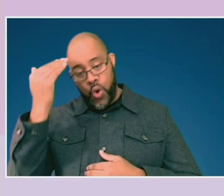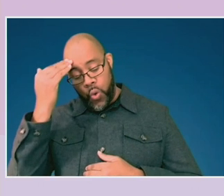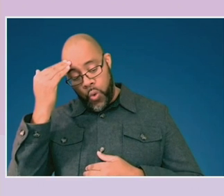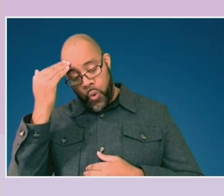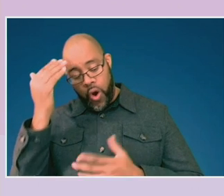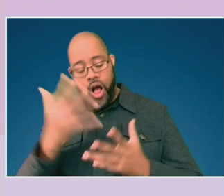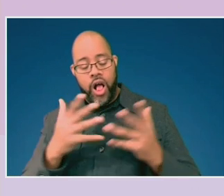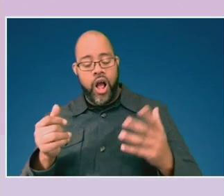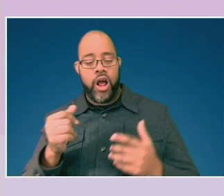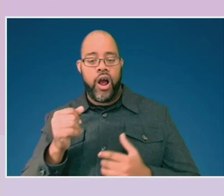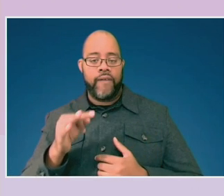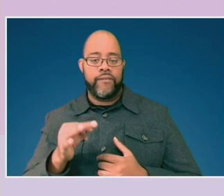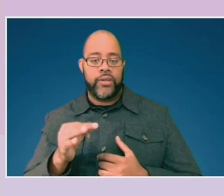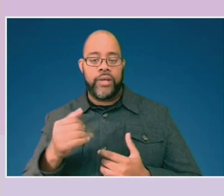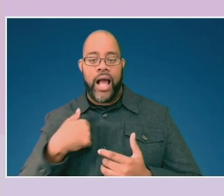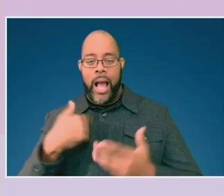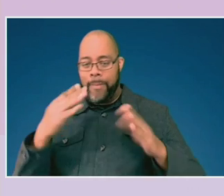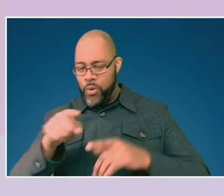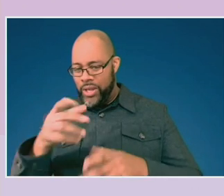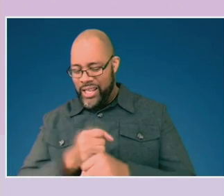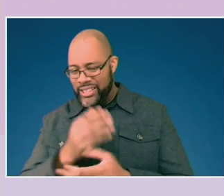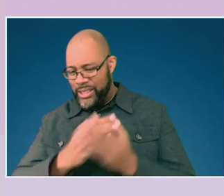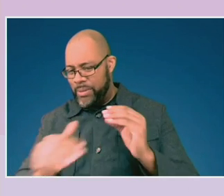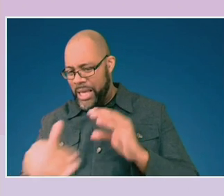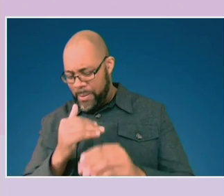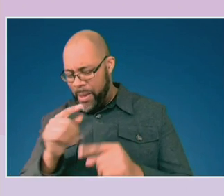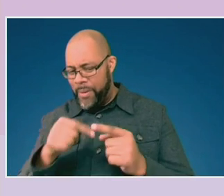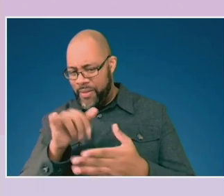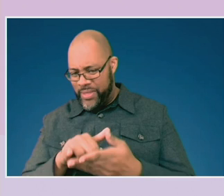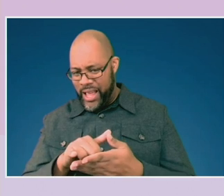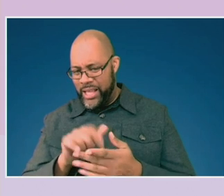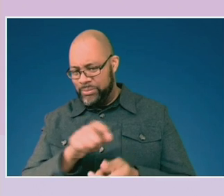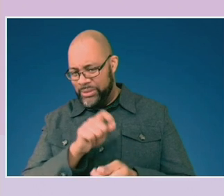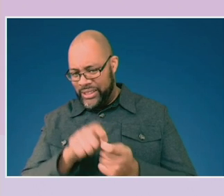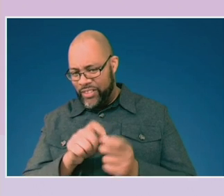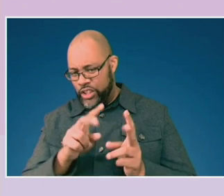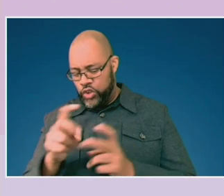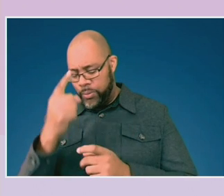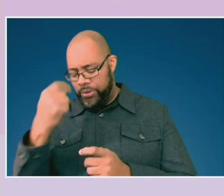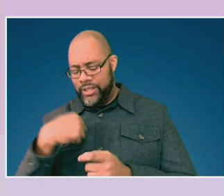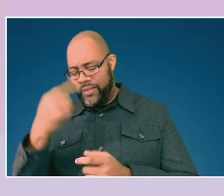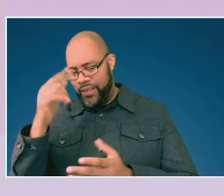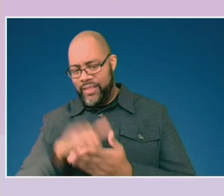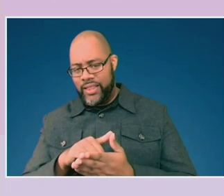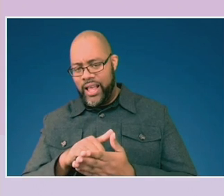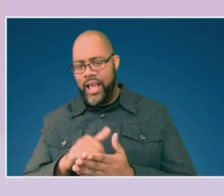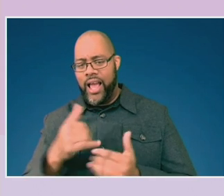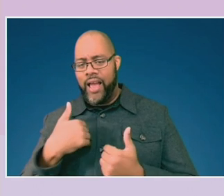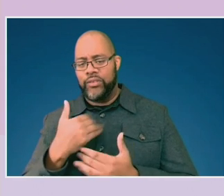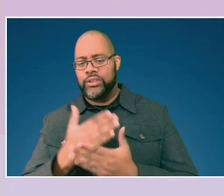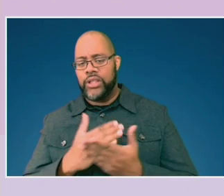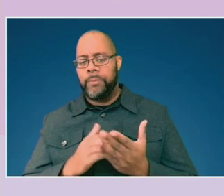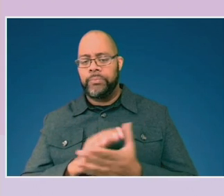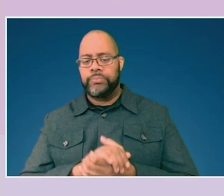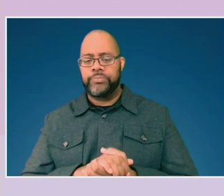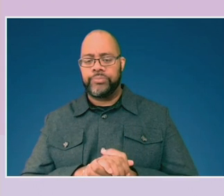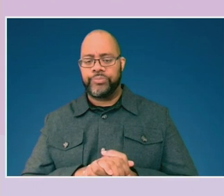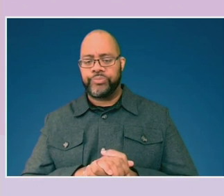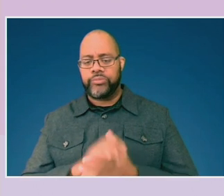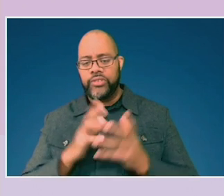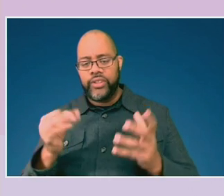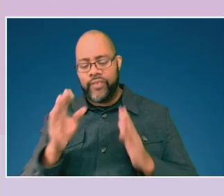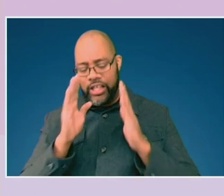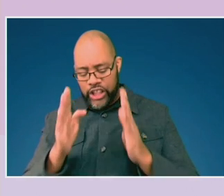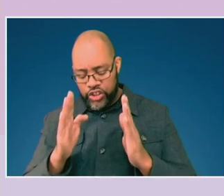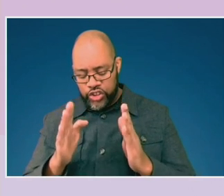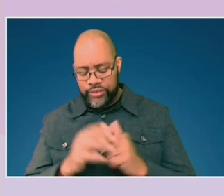lot. I bet you're going to get some emails about that particular issue, because I think that there's been an sort of a lot of attention paid